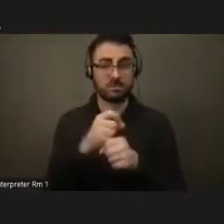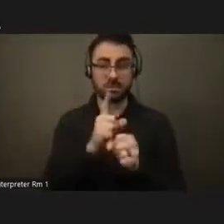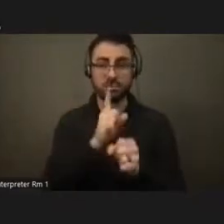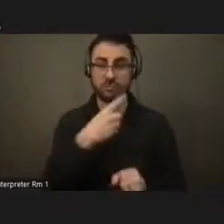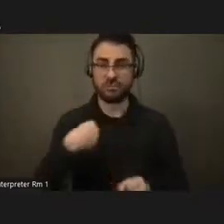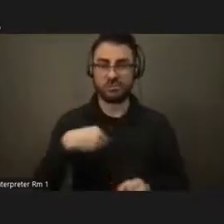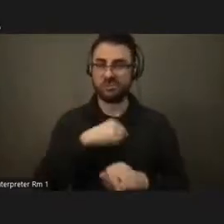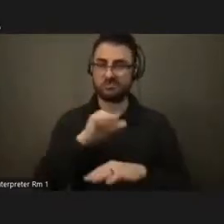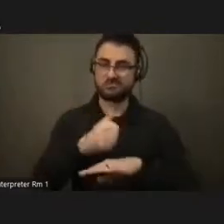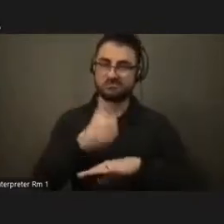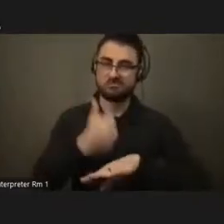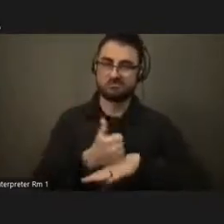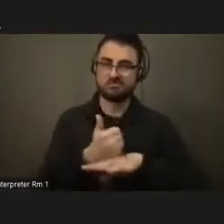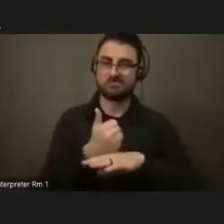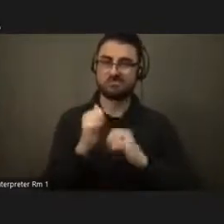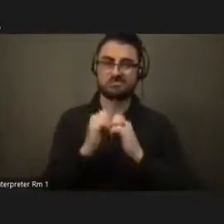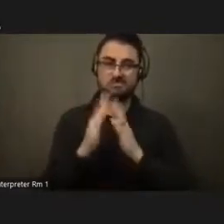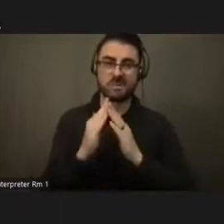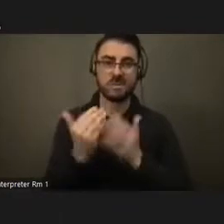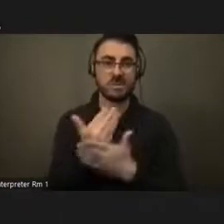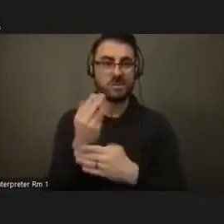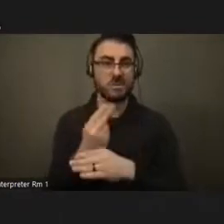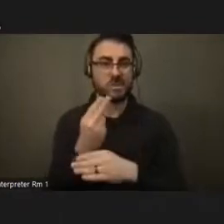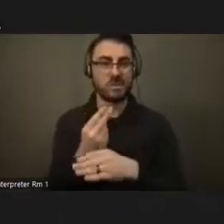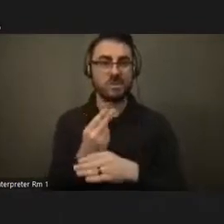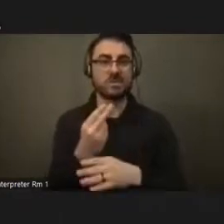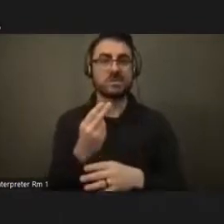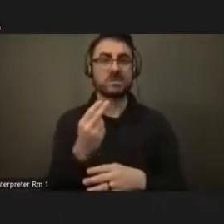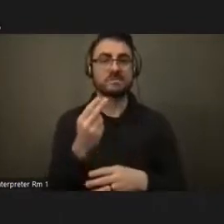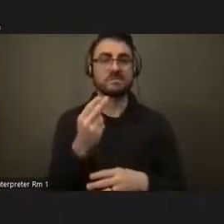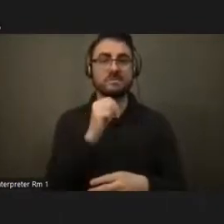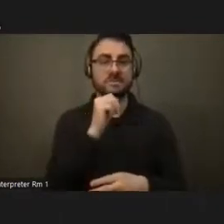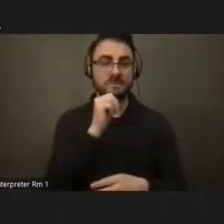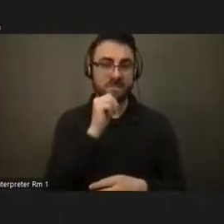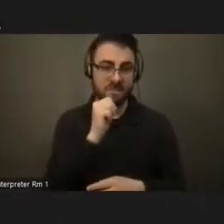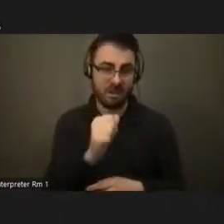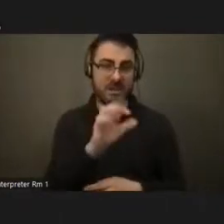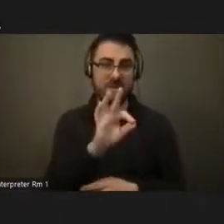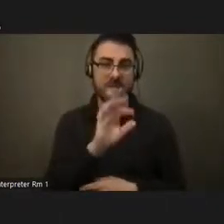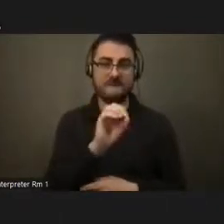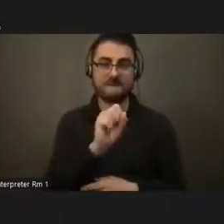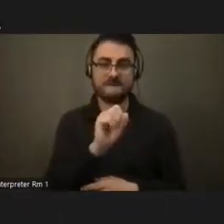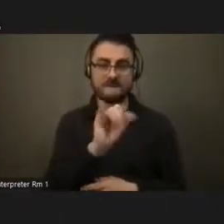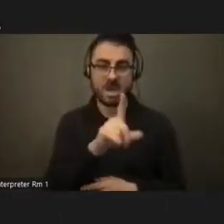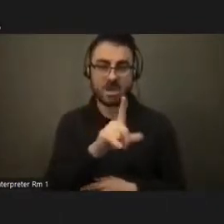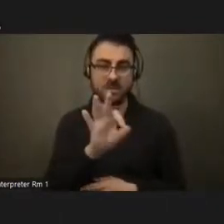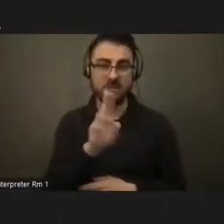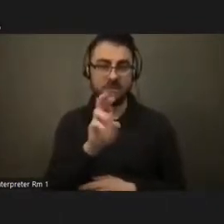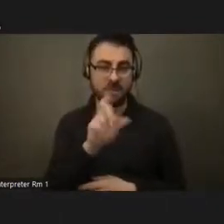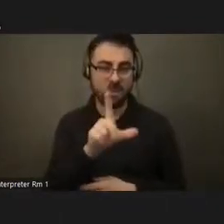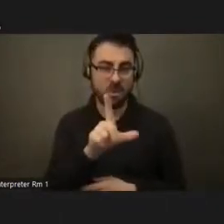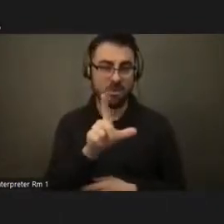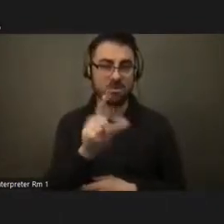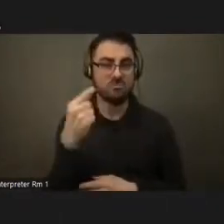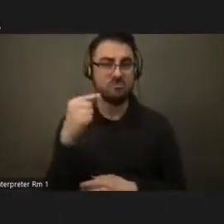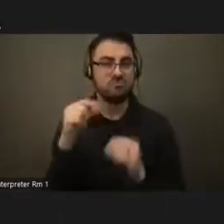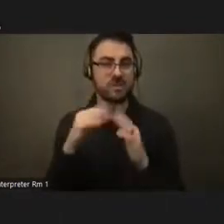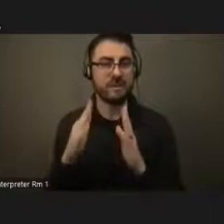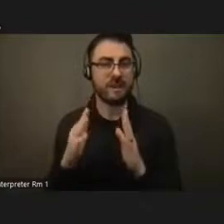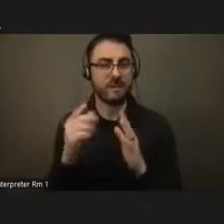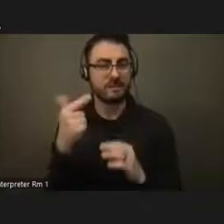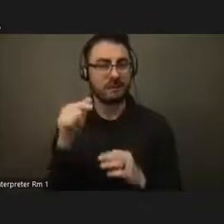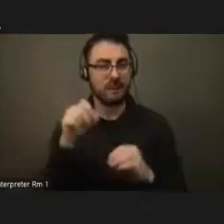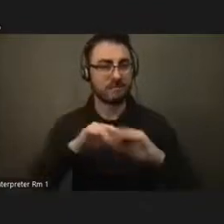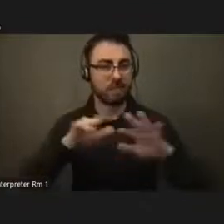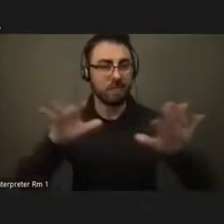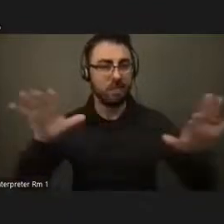using non-fossil fuel greenhouse gas emitting equipment as much as